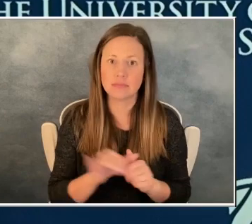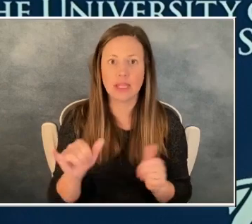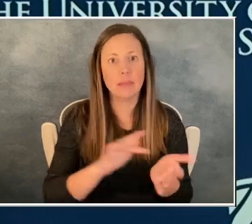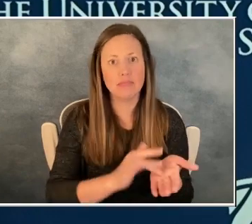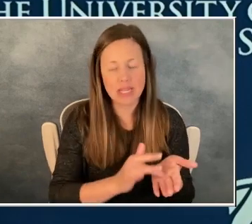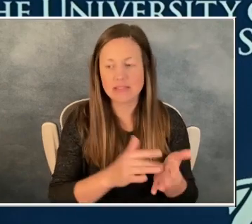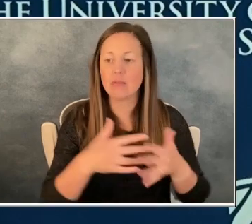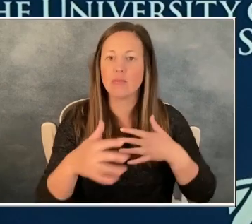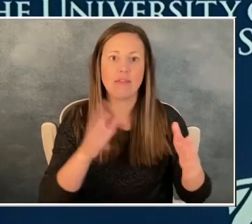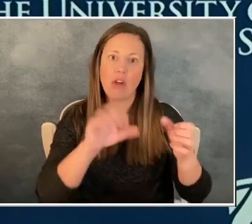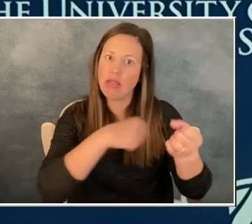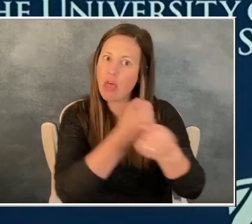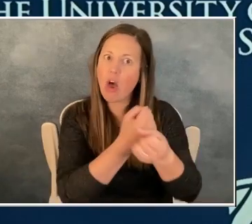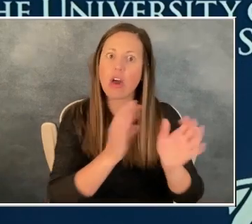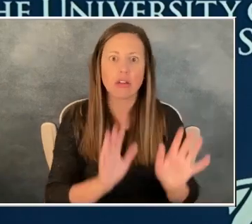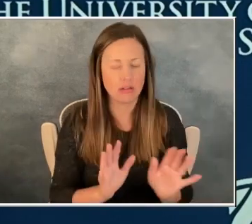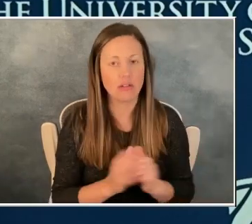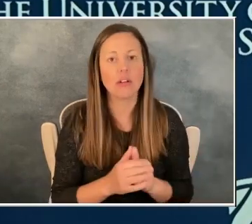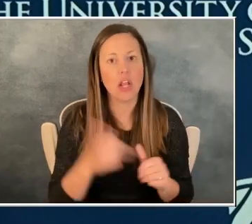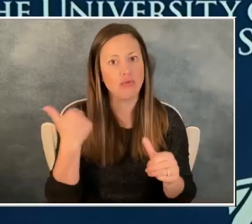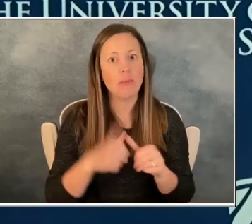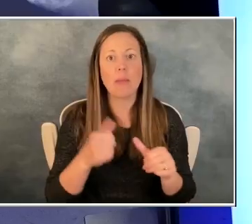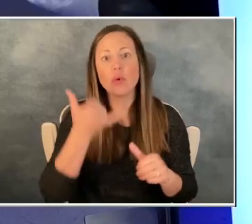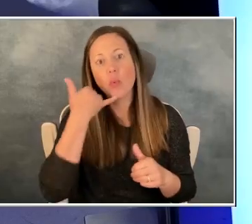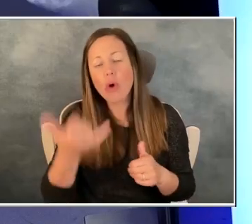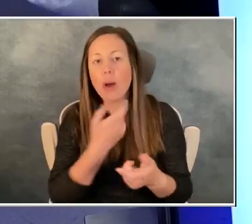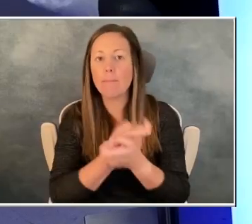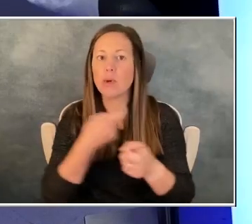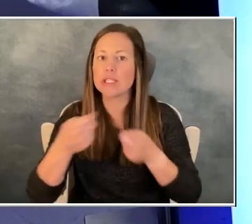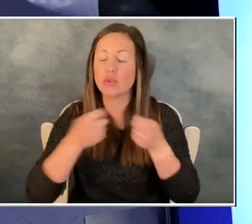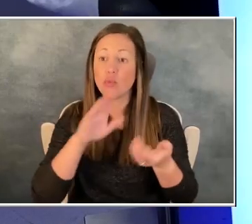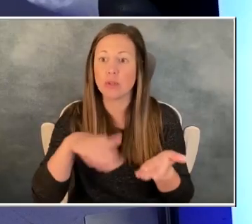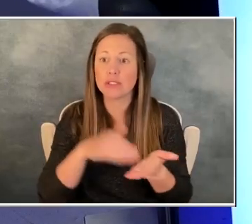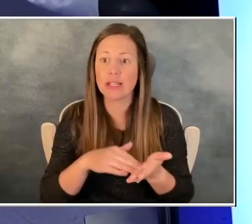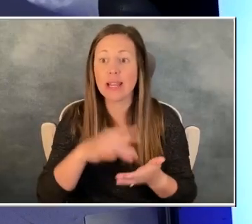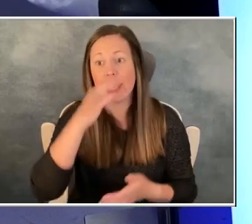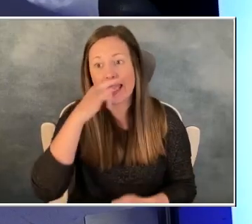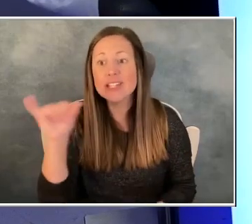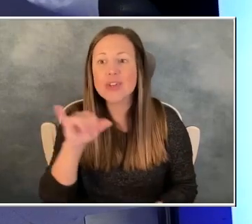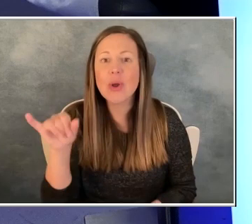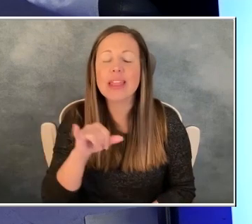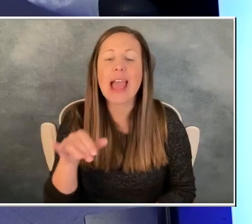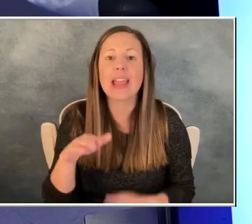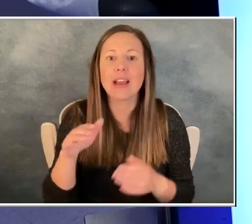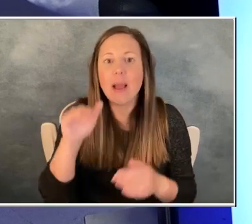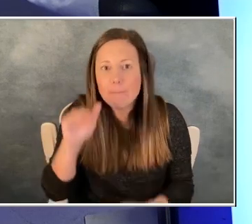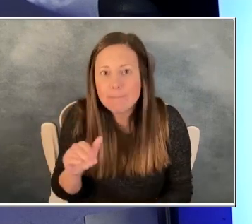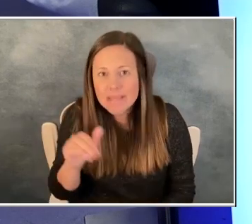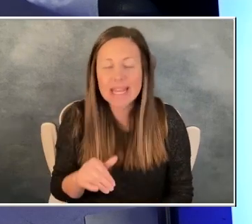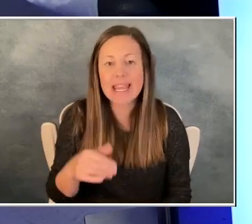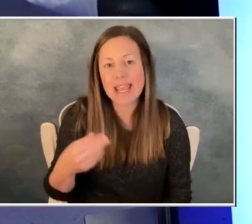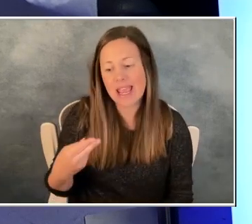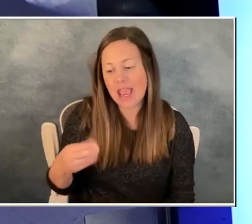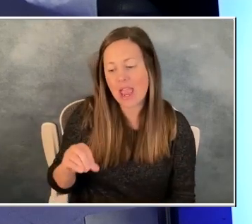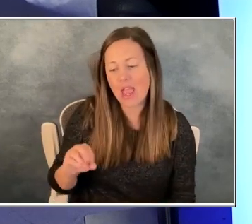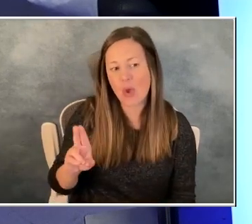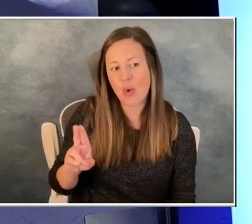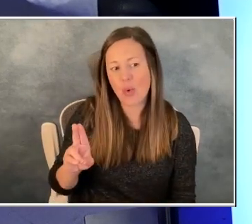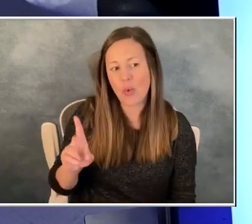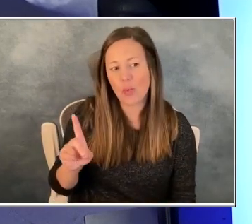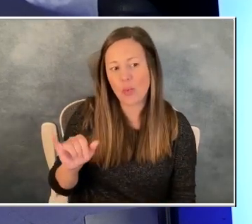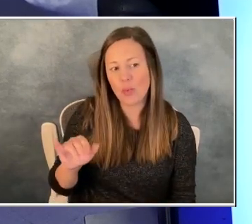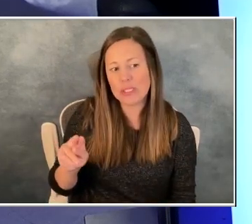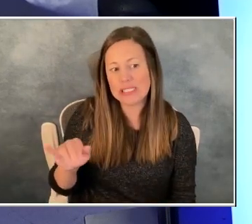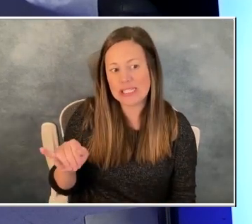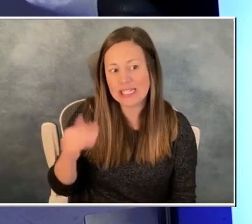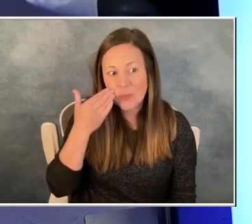and remember to call the Poison Control Center. Kids are like mini Houdinis. If it's there, they'll figure out a way to get to